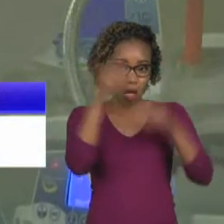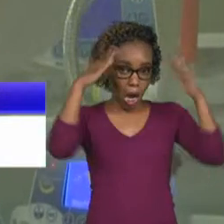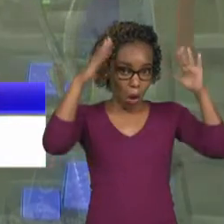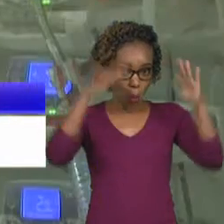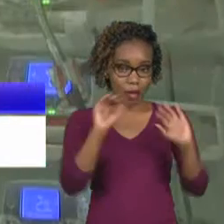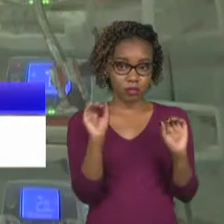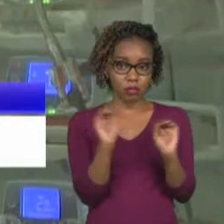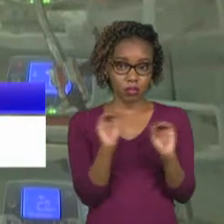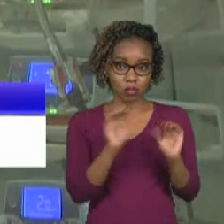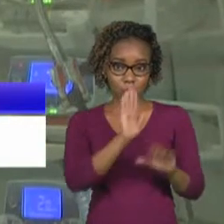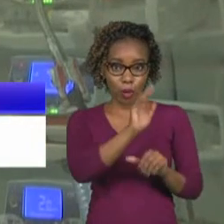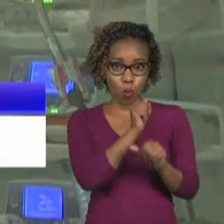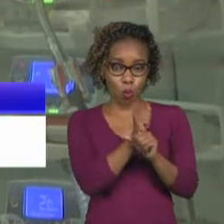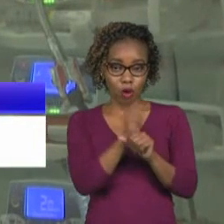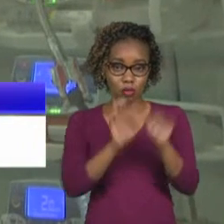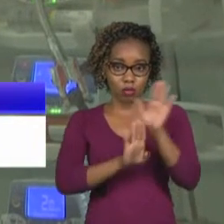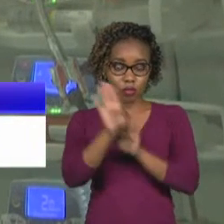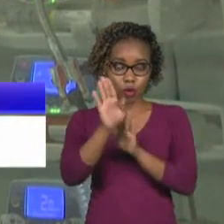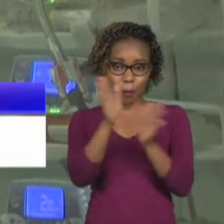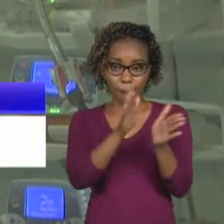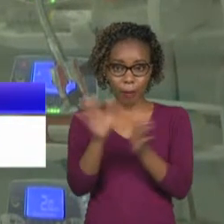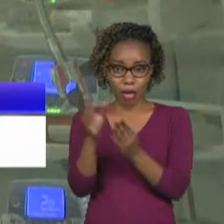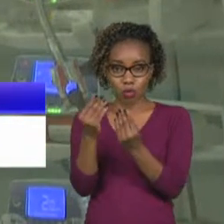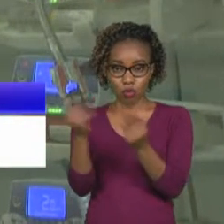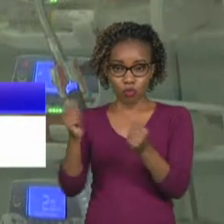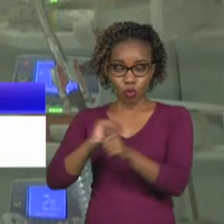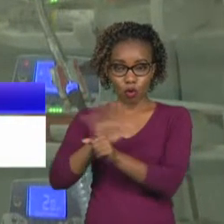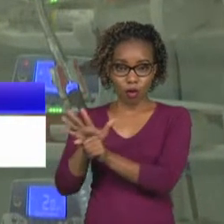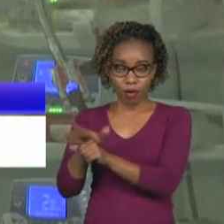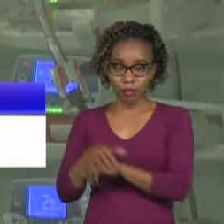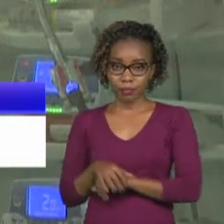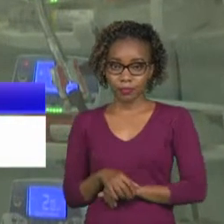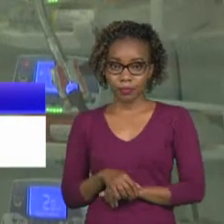that it was his job to develop a plan to tackle coronavirus.